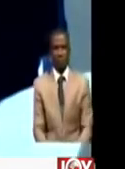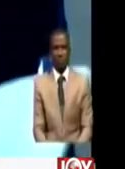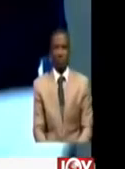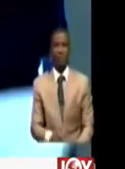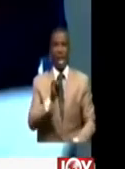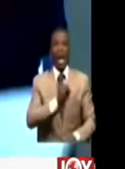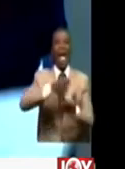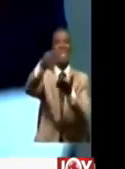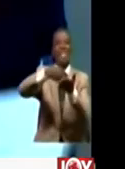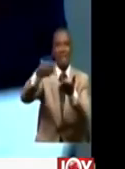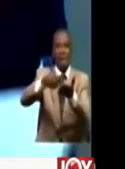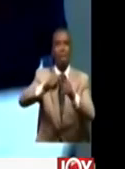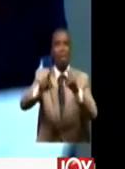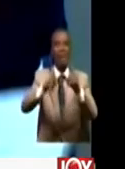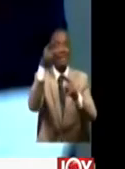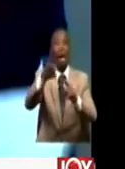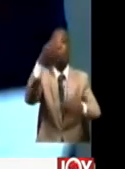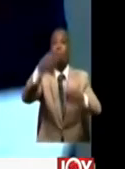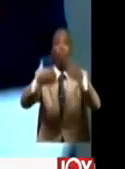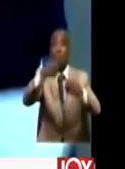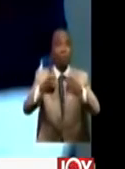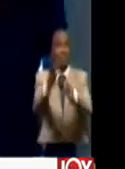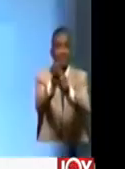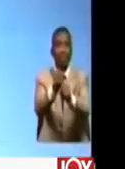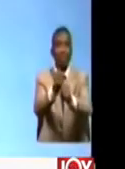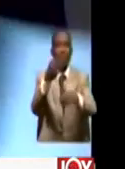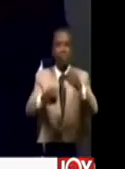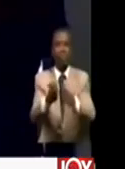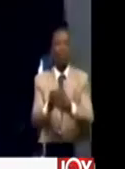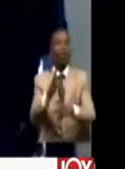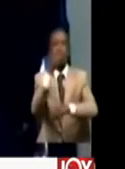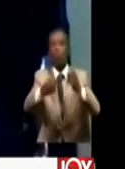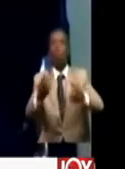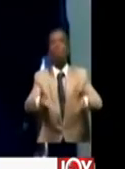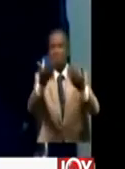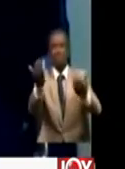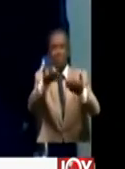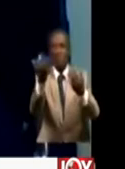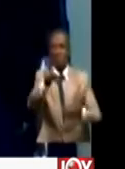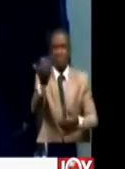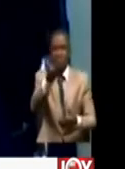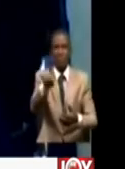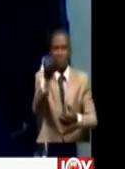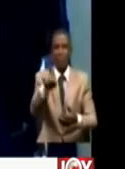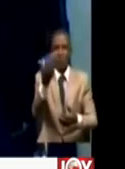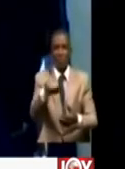I signed, but we had issues with the summation. No problem. Now, Bono.